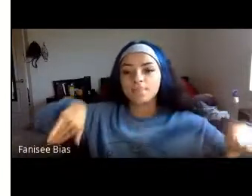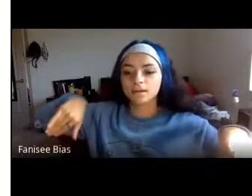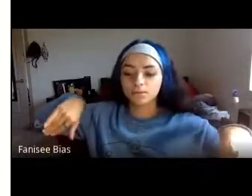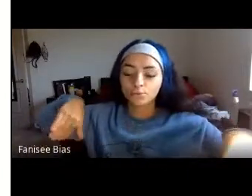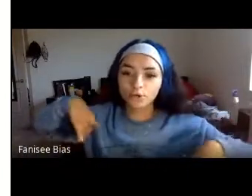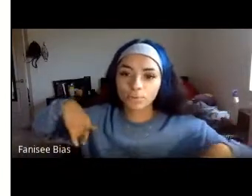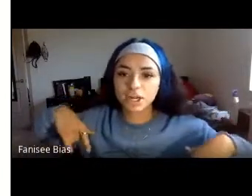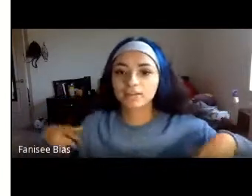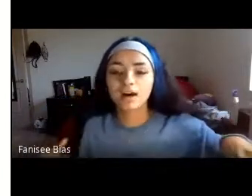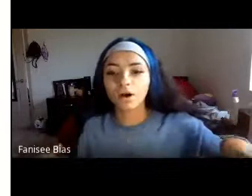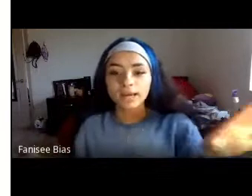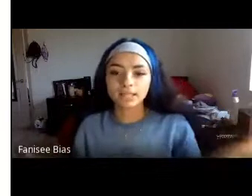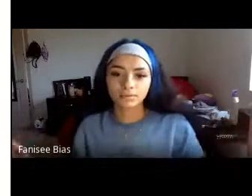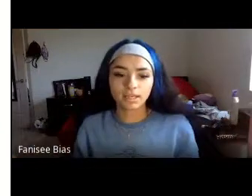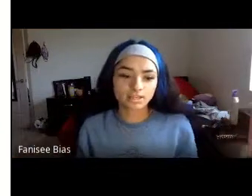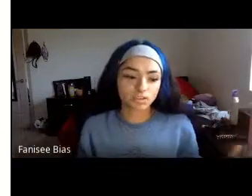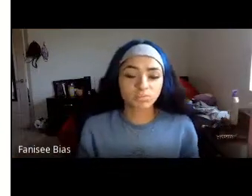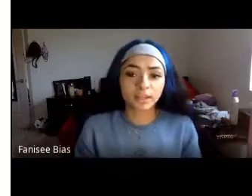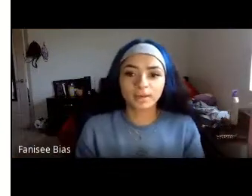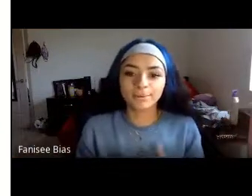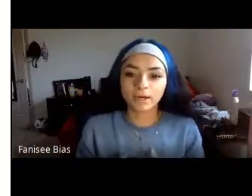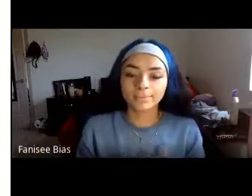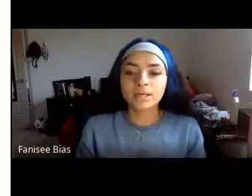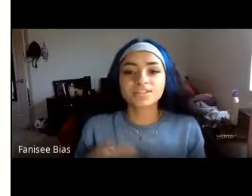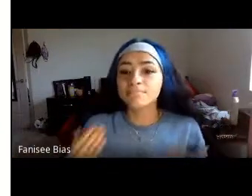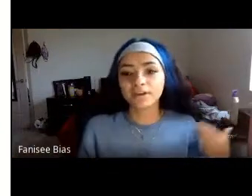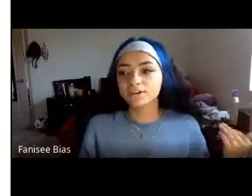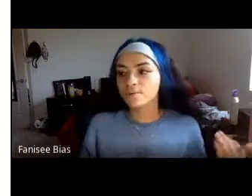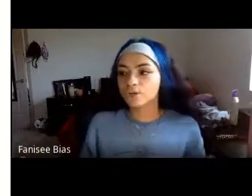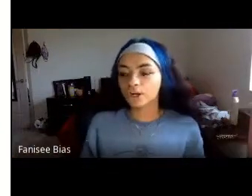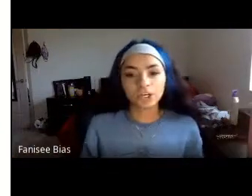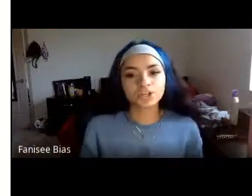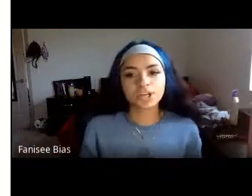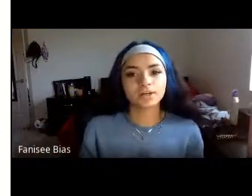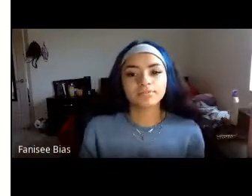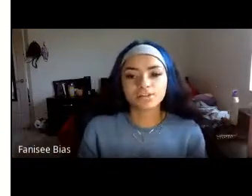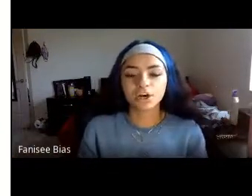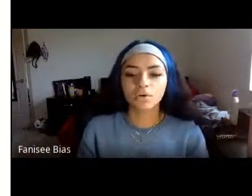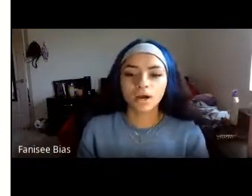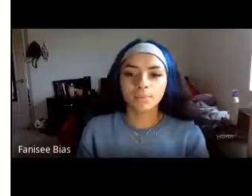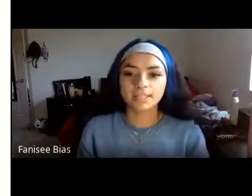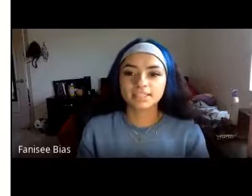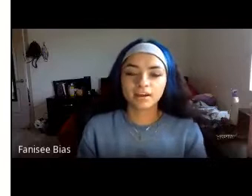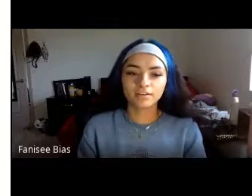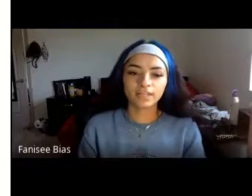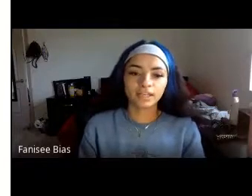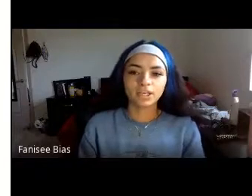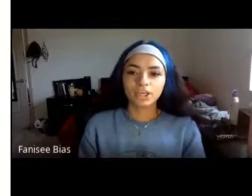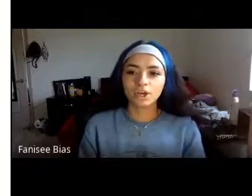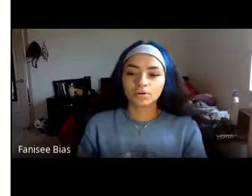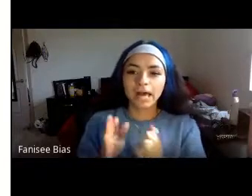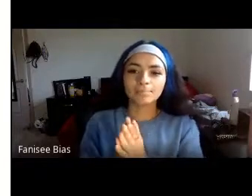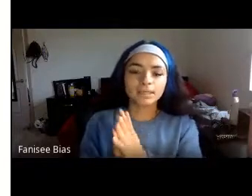in the group, which I love already, I didn't really get to explain it, but some mannerisms are good to know. So instead of